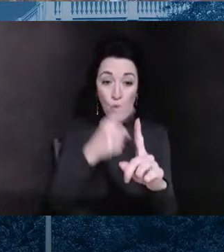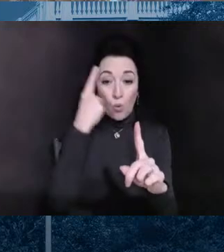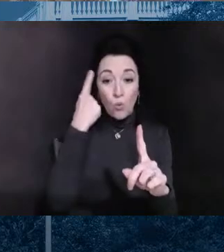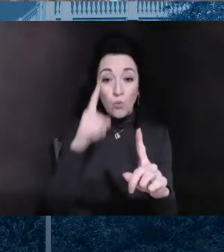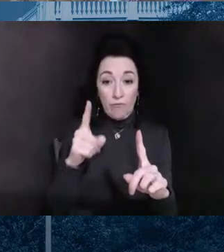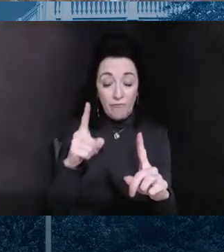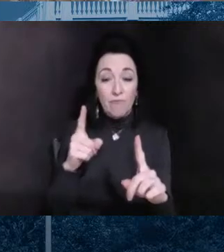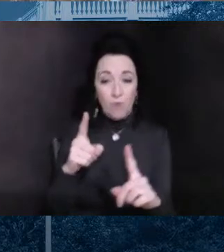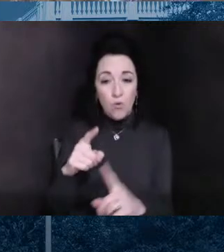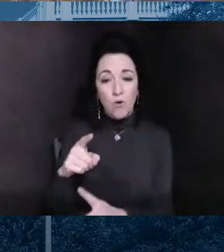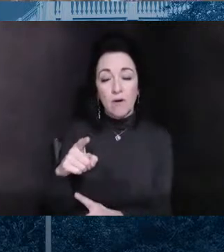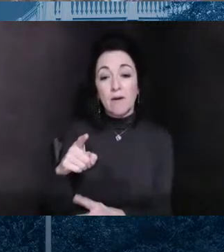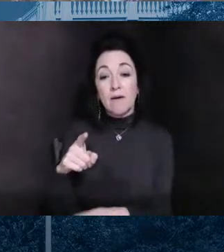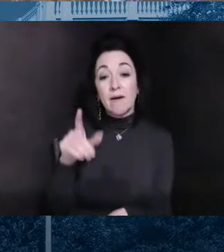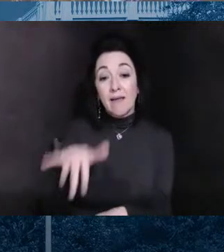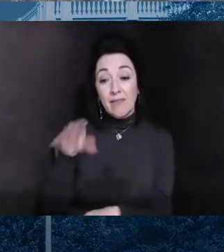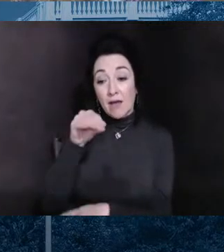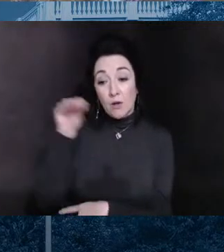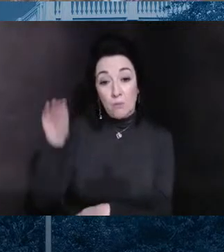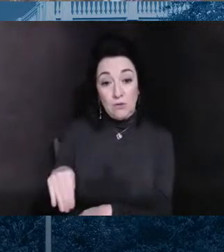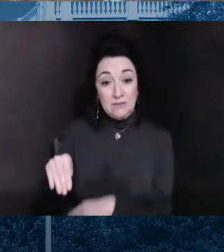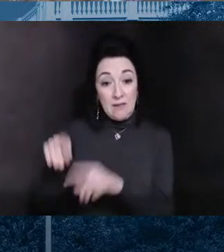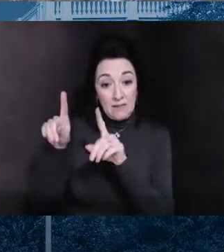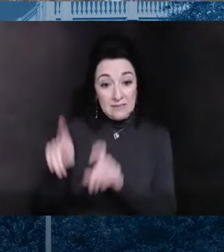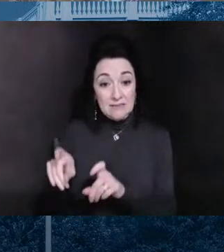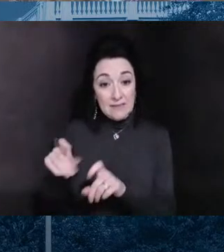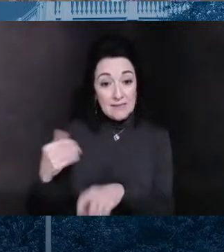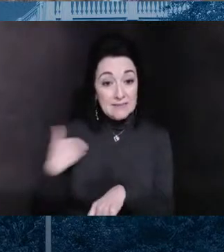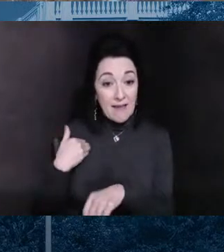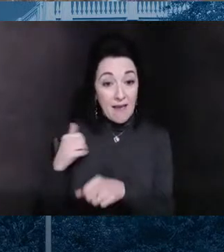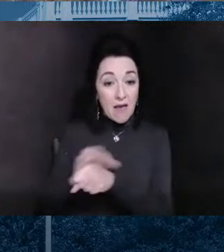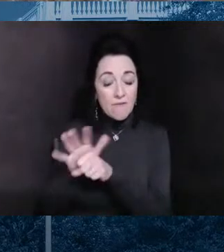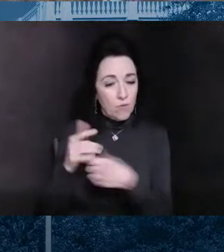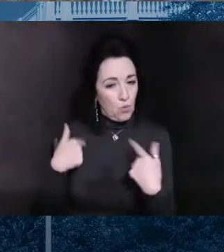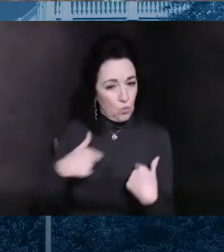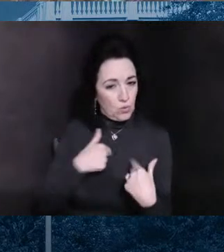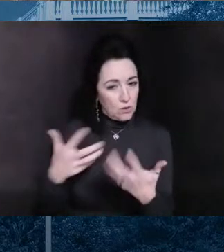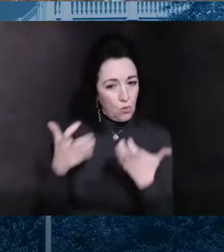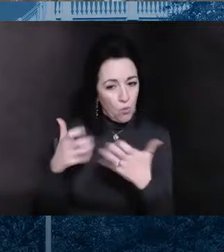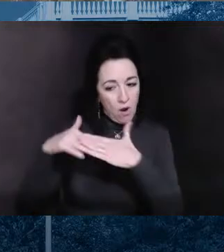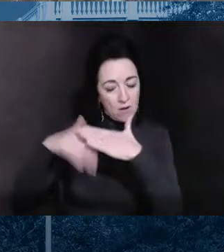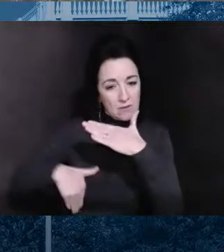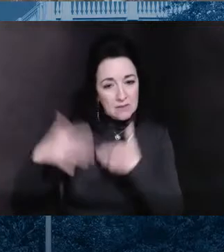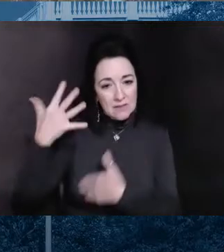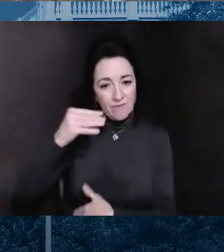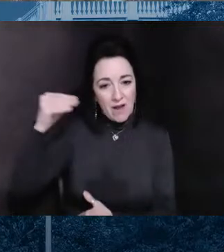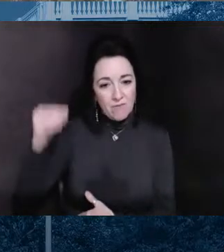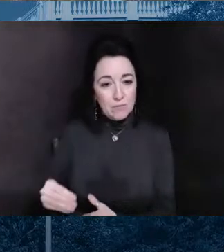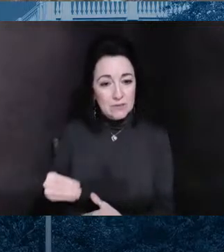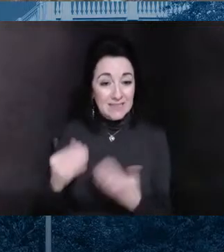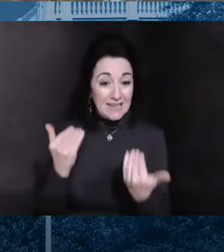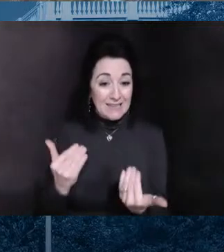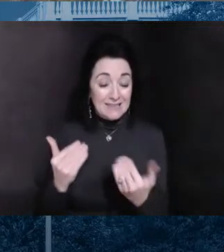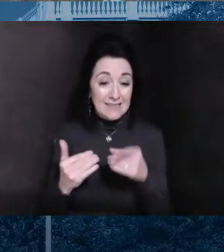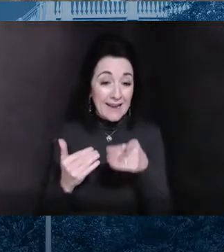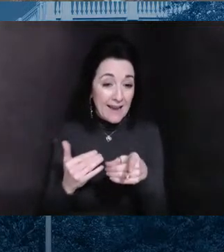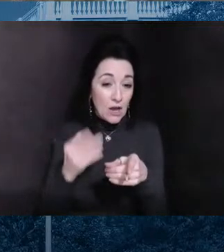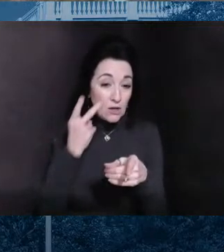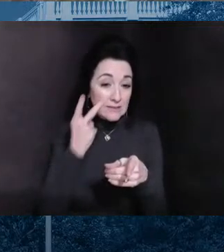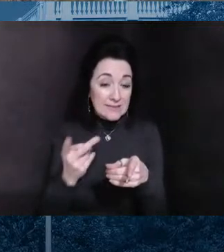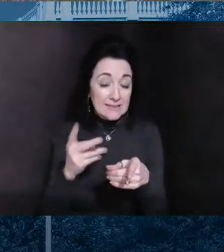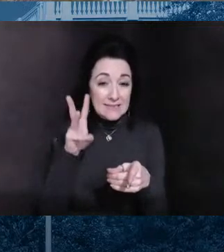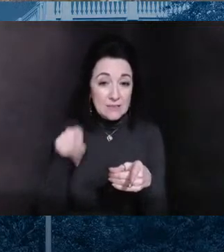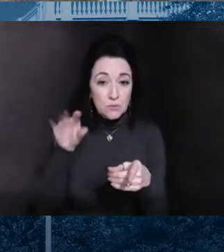are positive, is 5%. To be under 5%, you can see 7-day movement average here under 7%. So we're